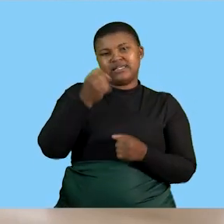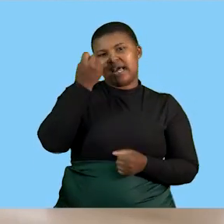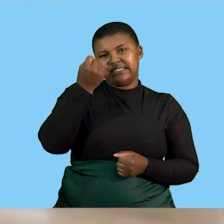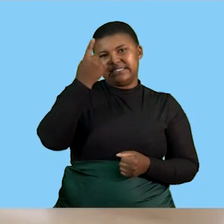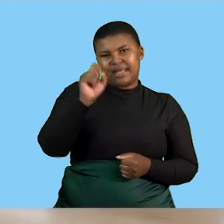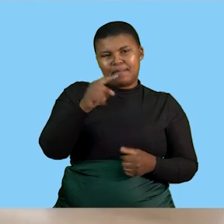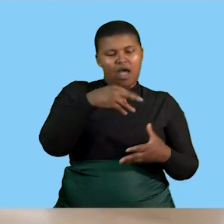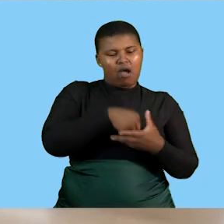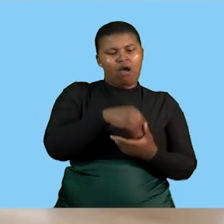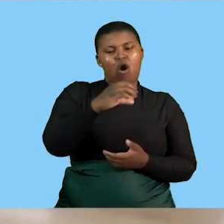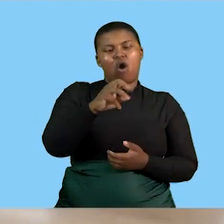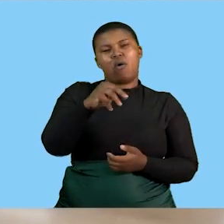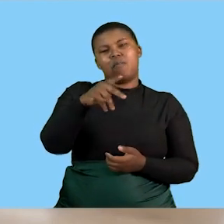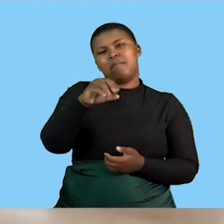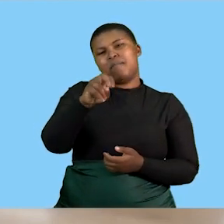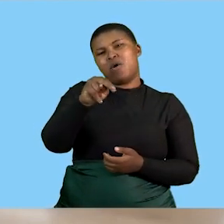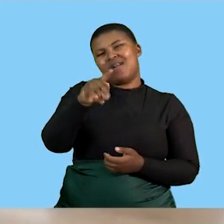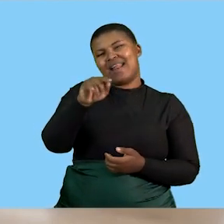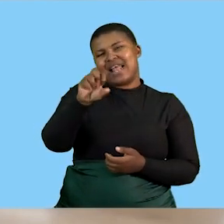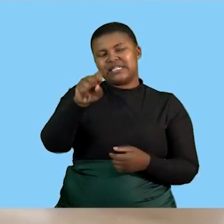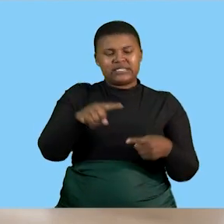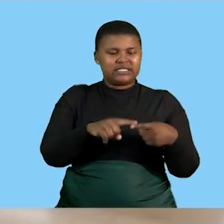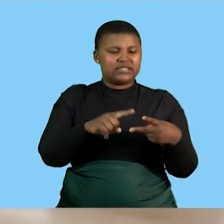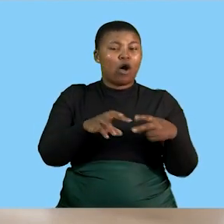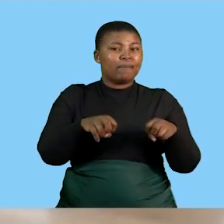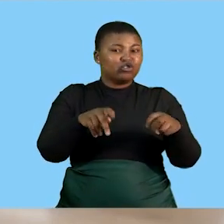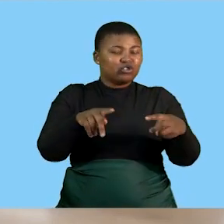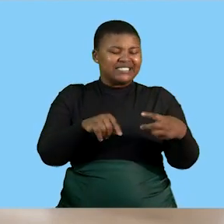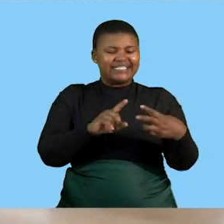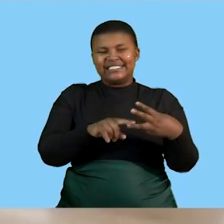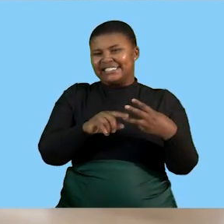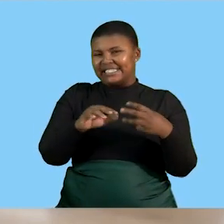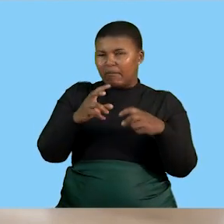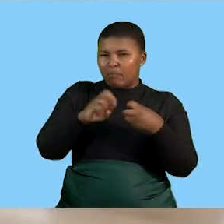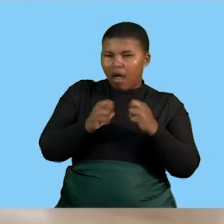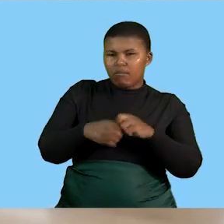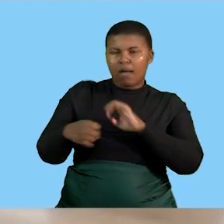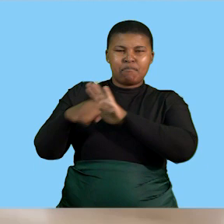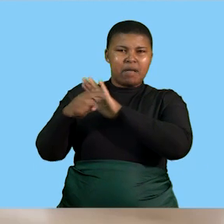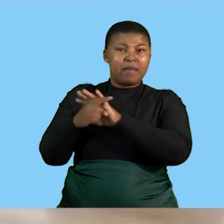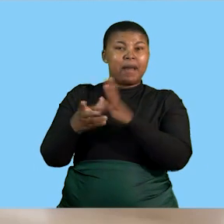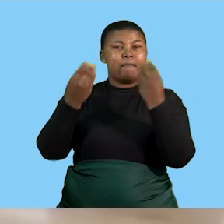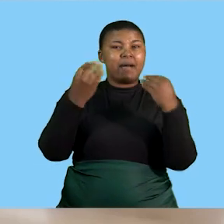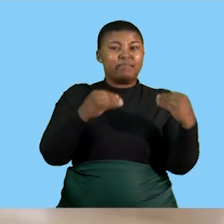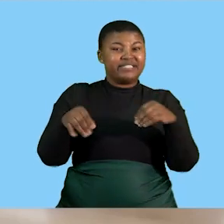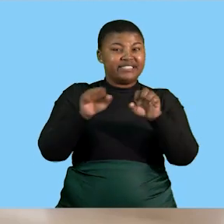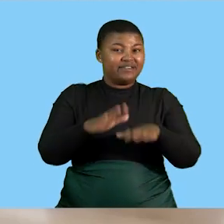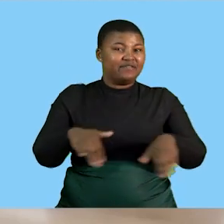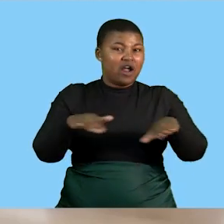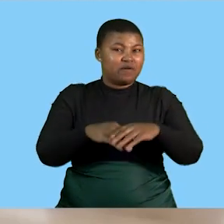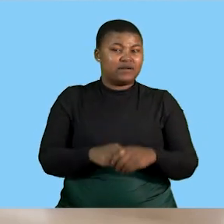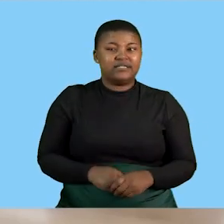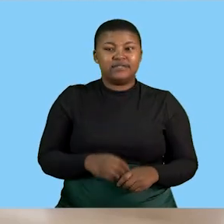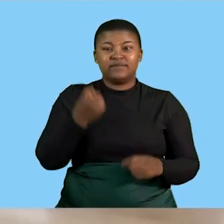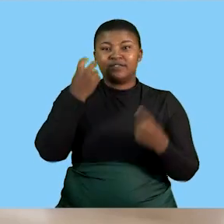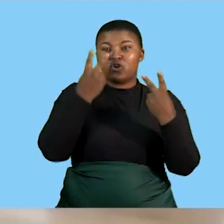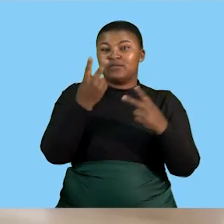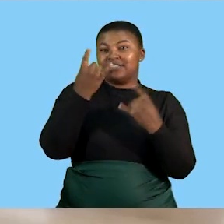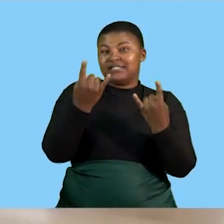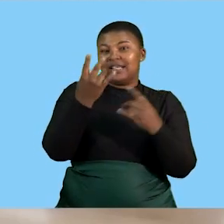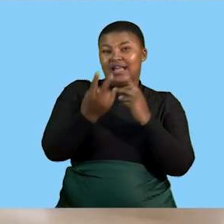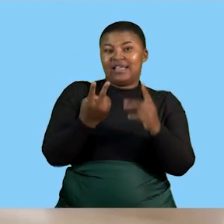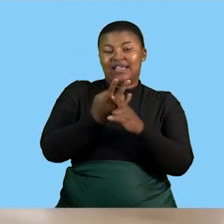environment and always have strategies or be proactive in addressing